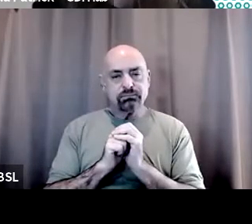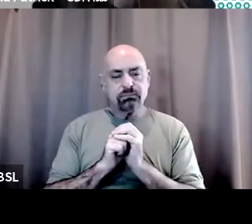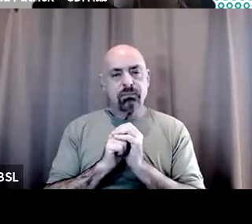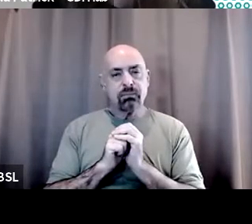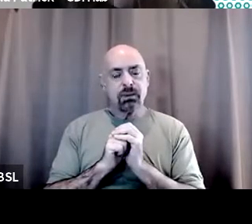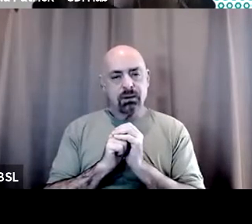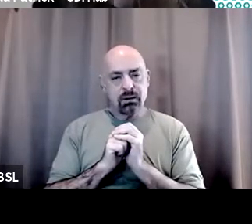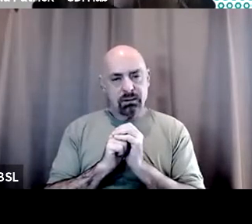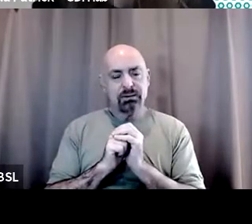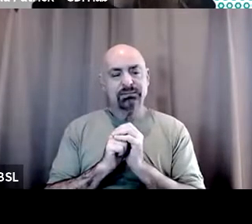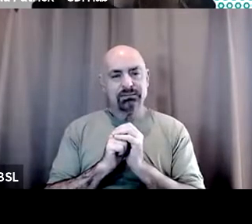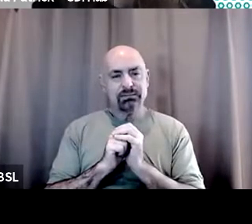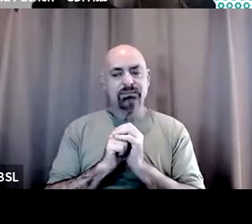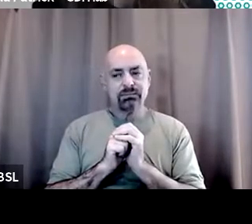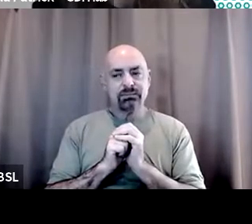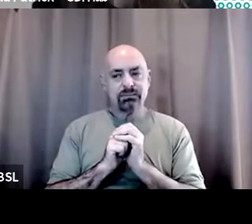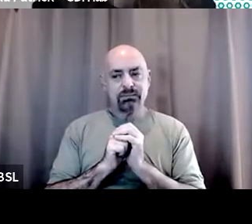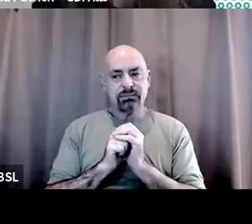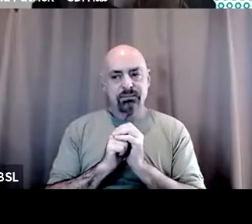start and